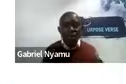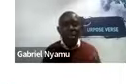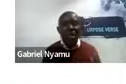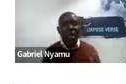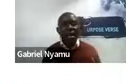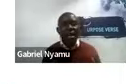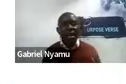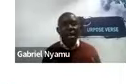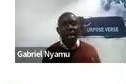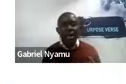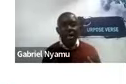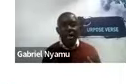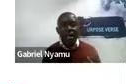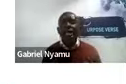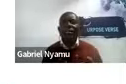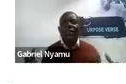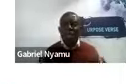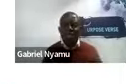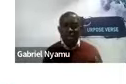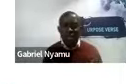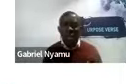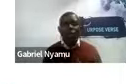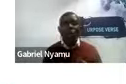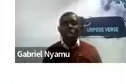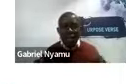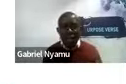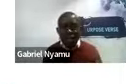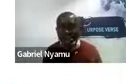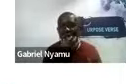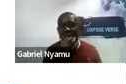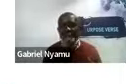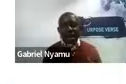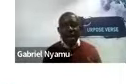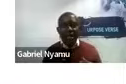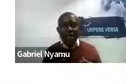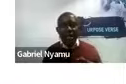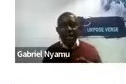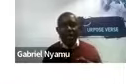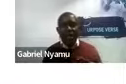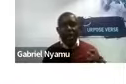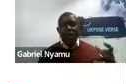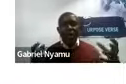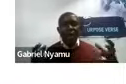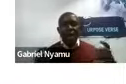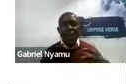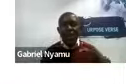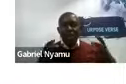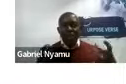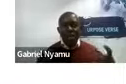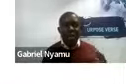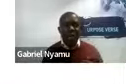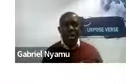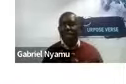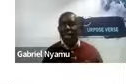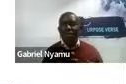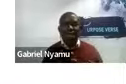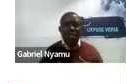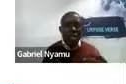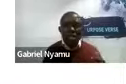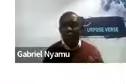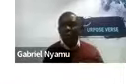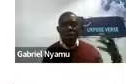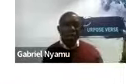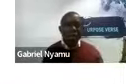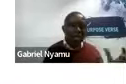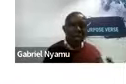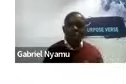his house, and he loved doing it. Host people in his house, and he will have fellowship, he'll organize some